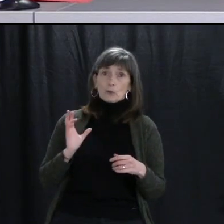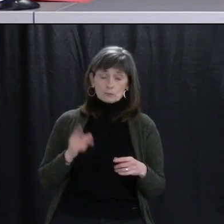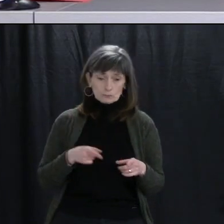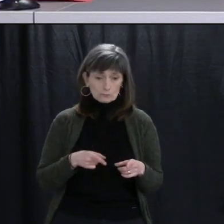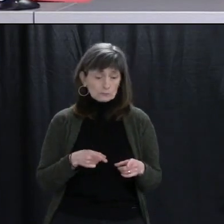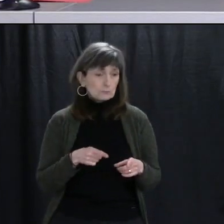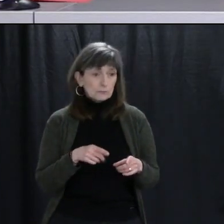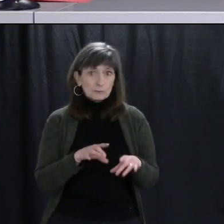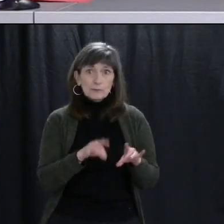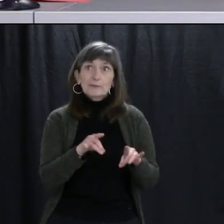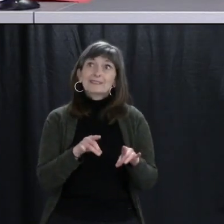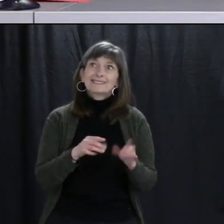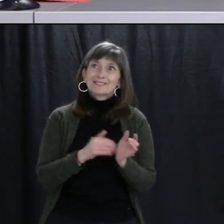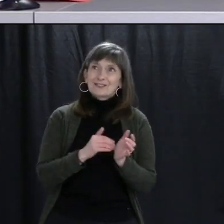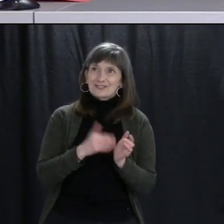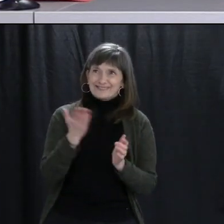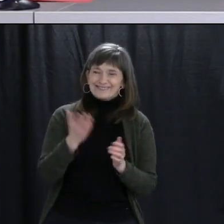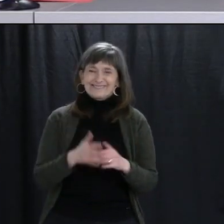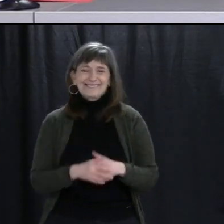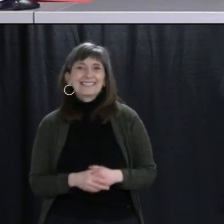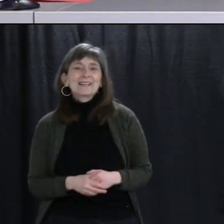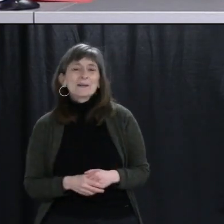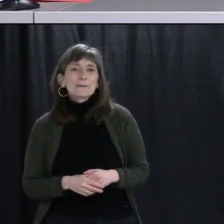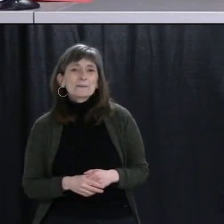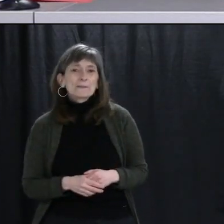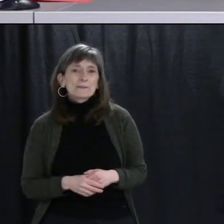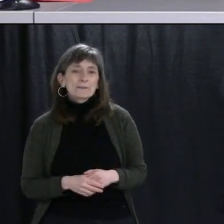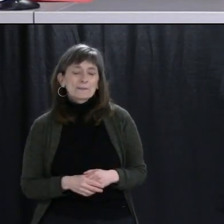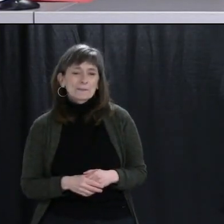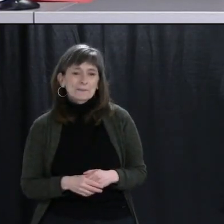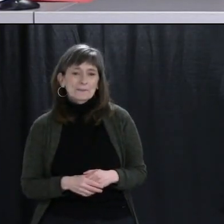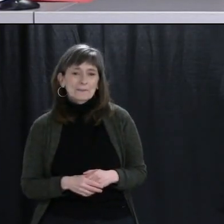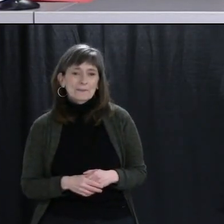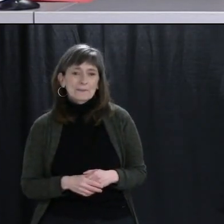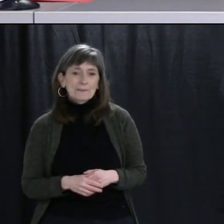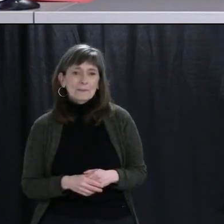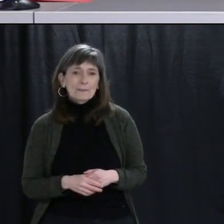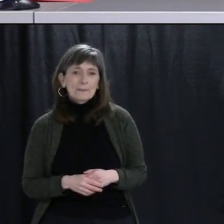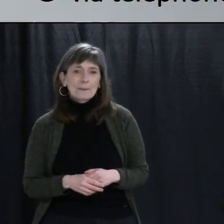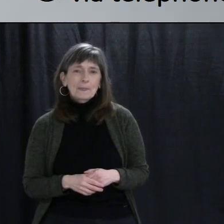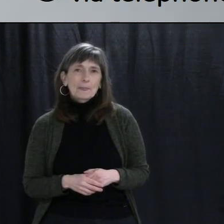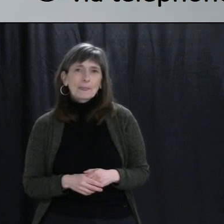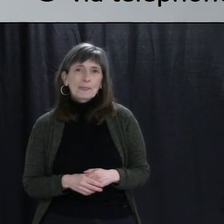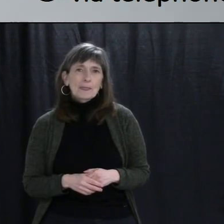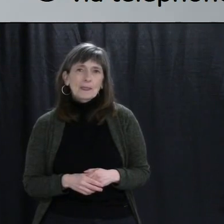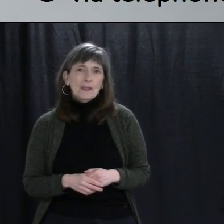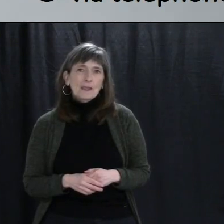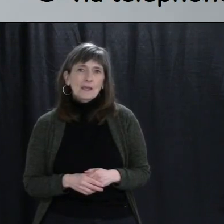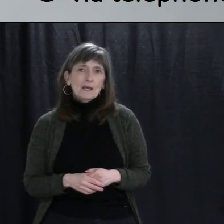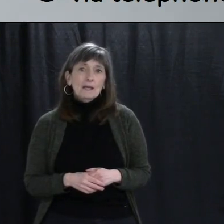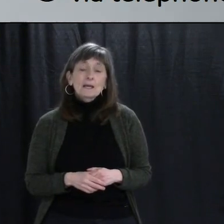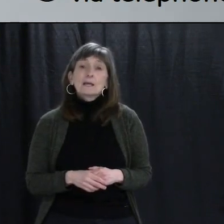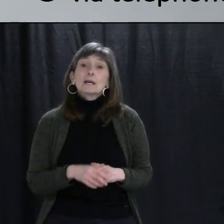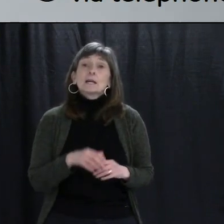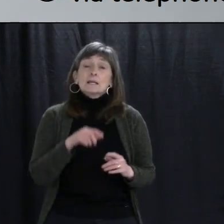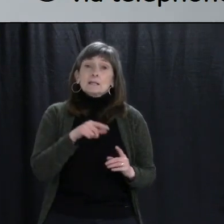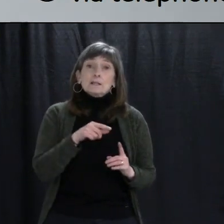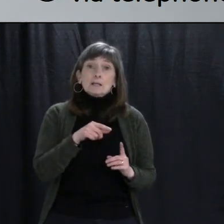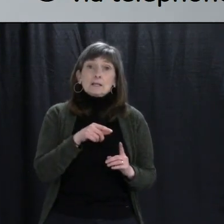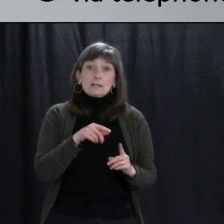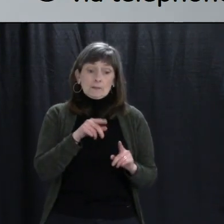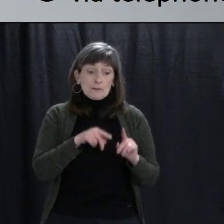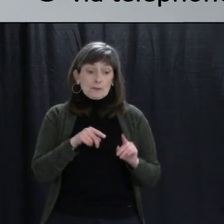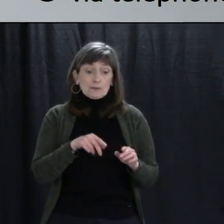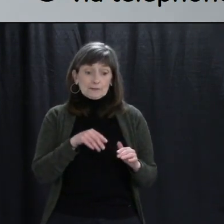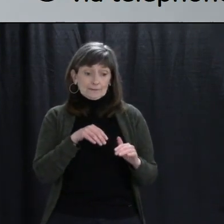Sorry, Dr. Fitzgerald, carry on. Yes, so certainly as those people may have gotten exposed